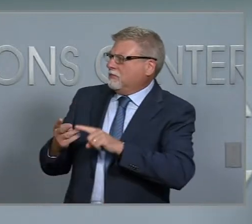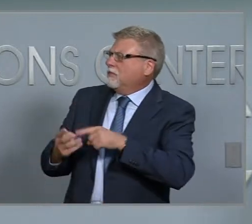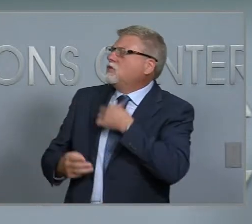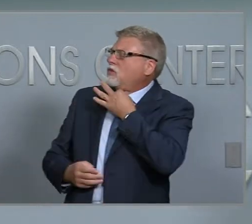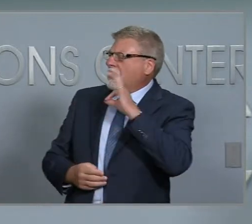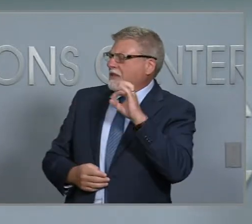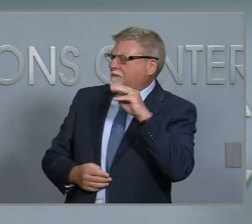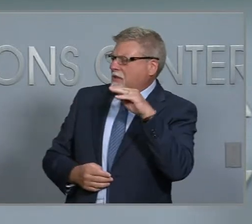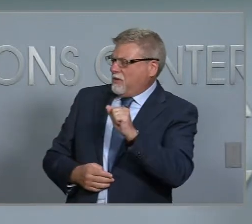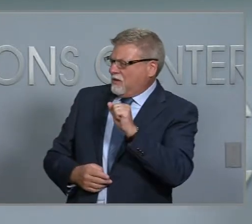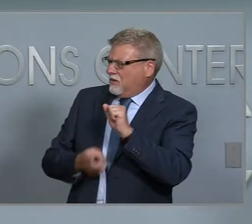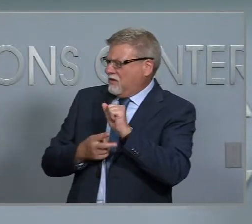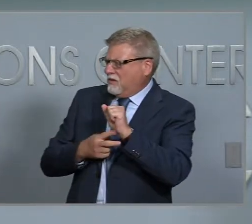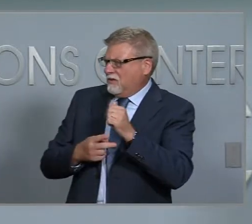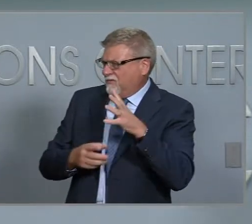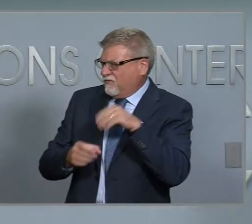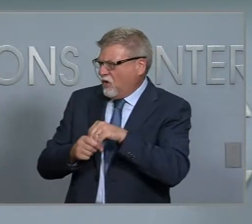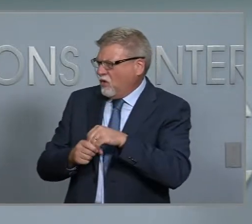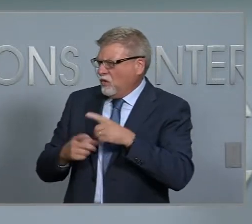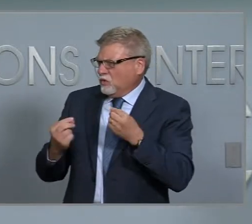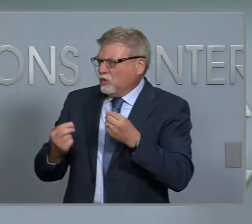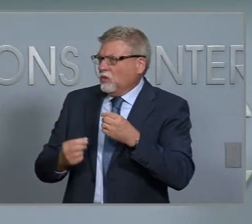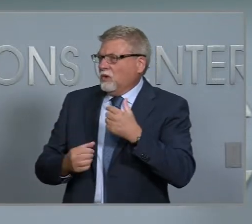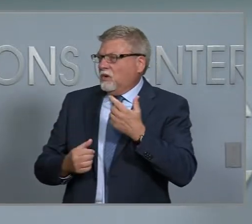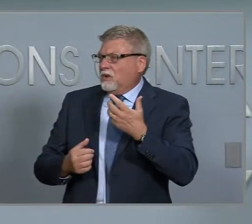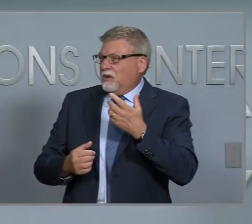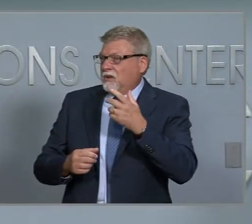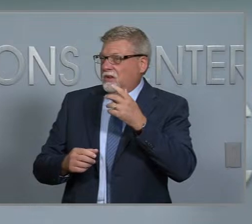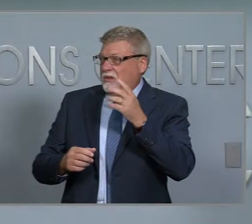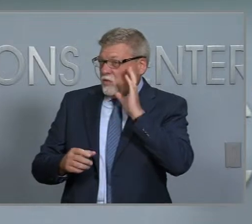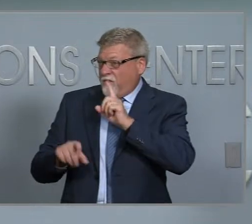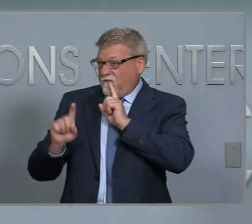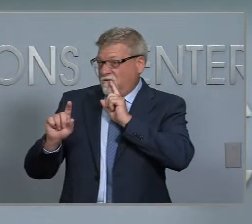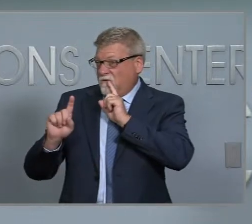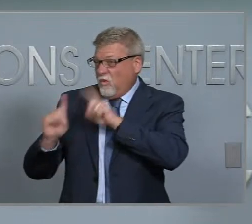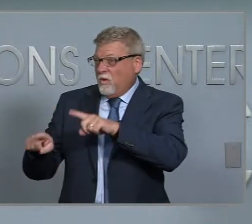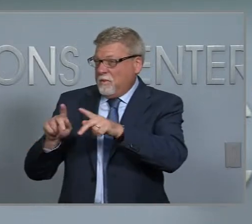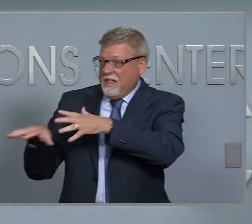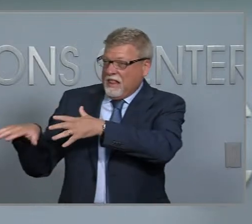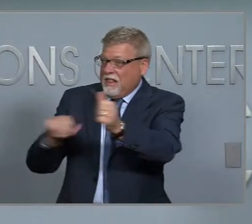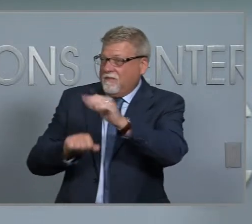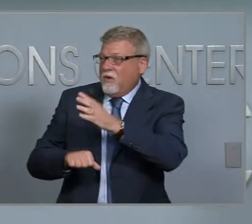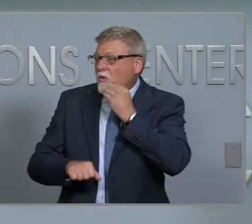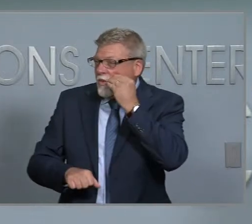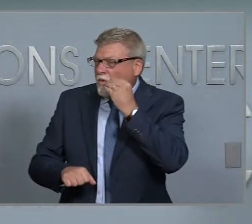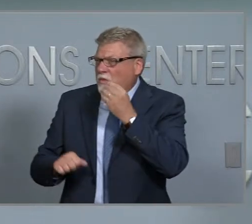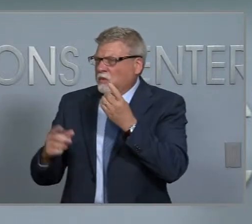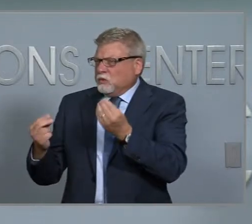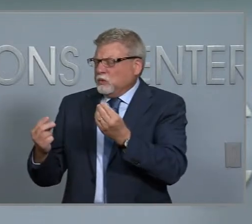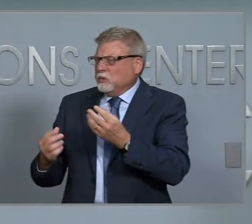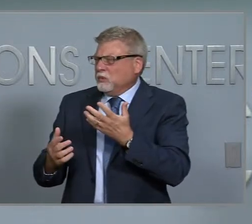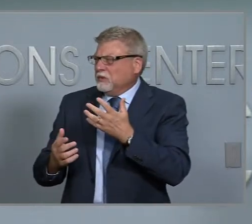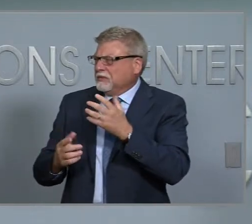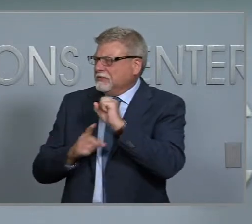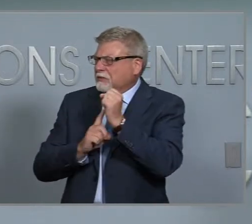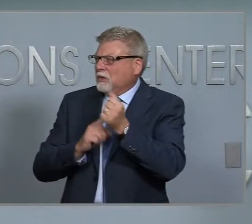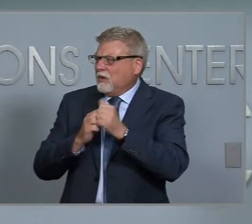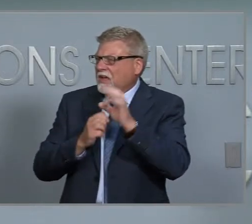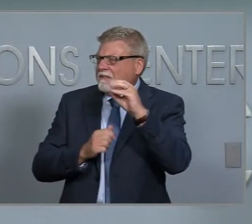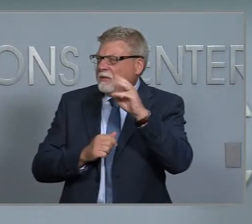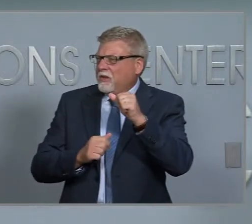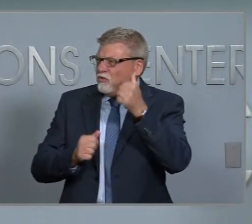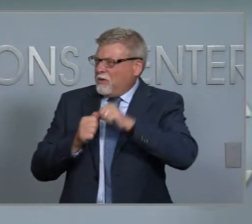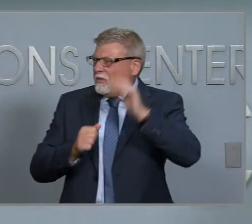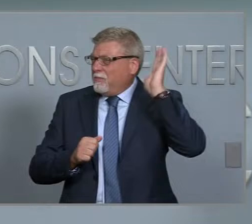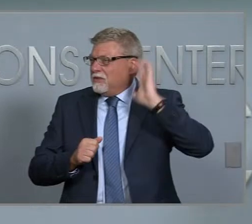to the level that we see people forced out of their homes, things like that? What's being done now, especially in light of what's happened in recent years with trying to get people